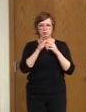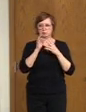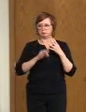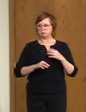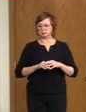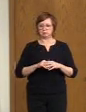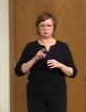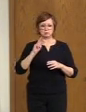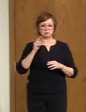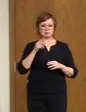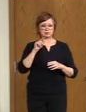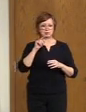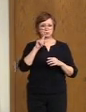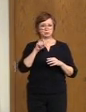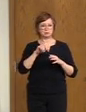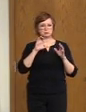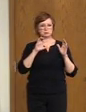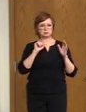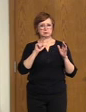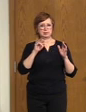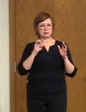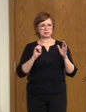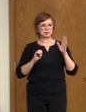Do you have a follow-up, Kelly?